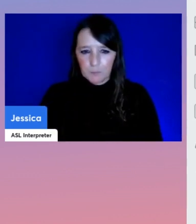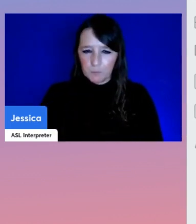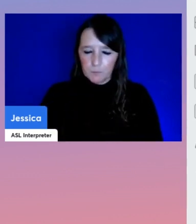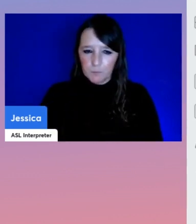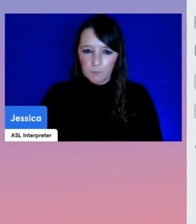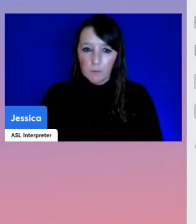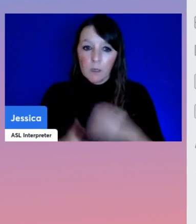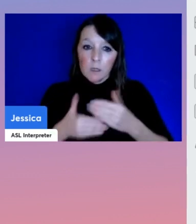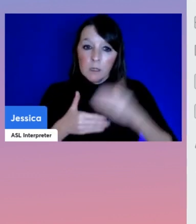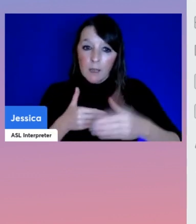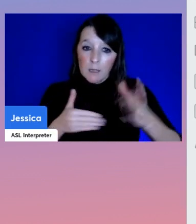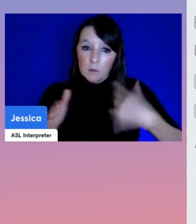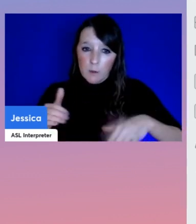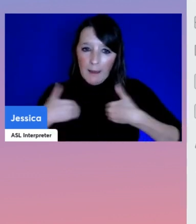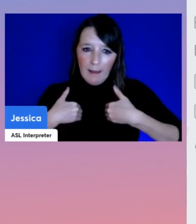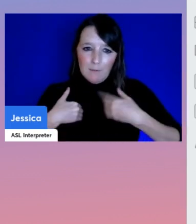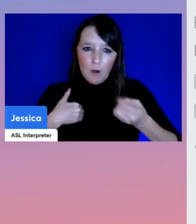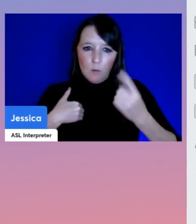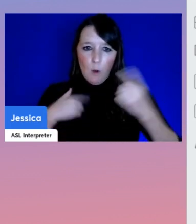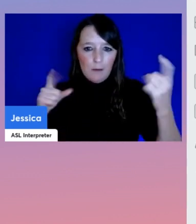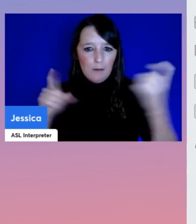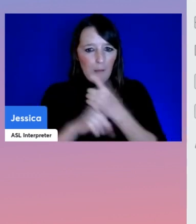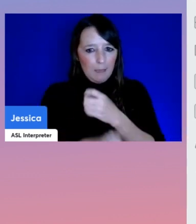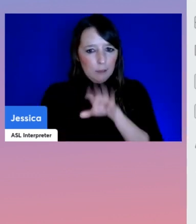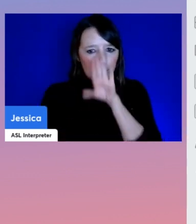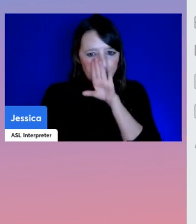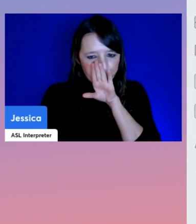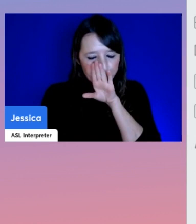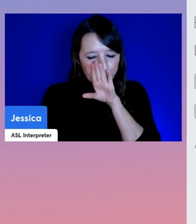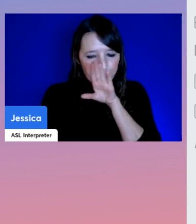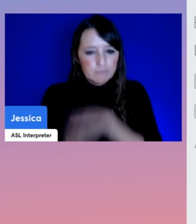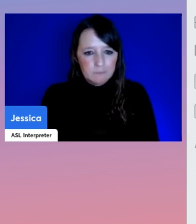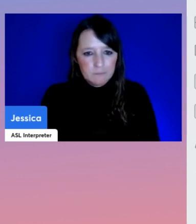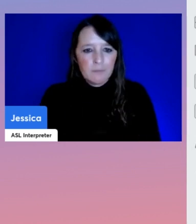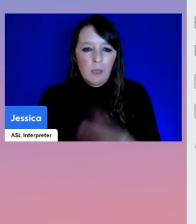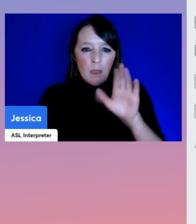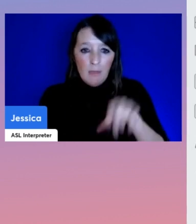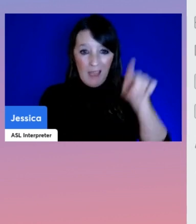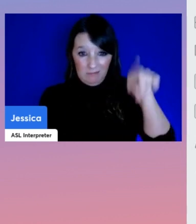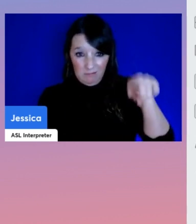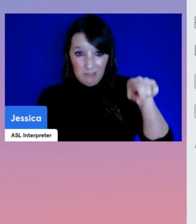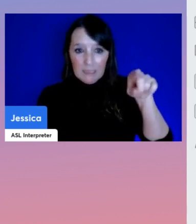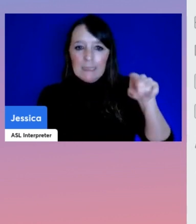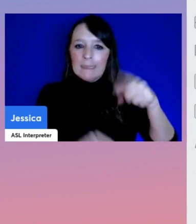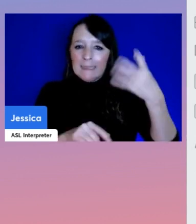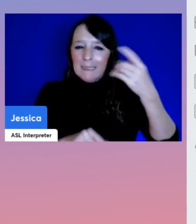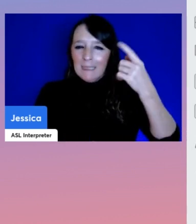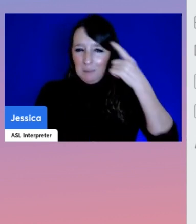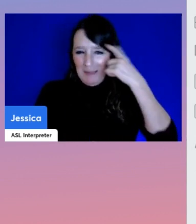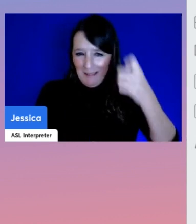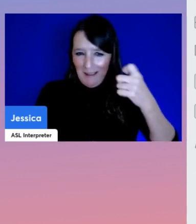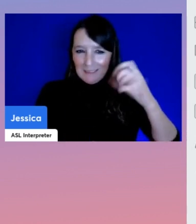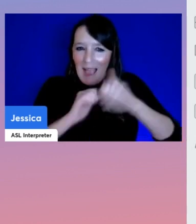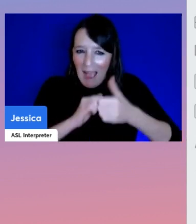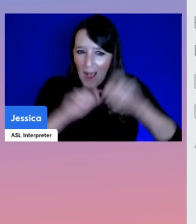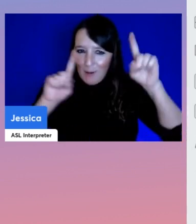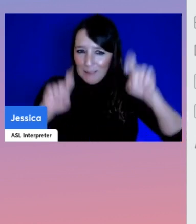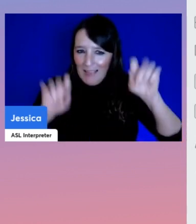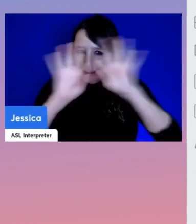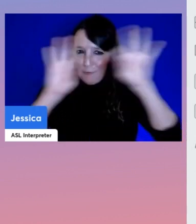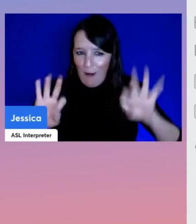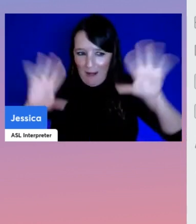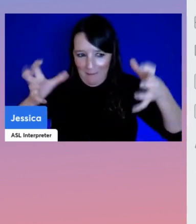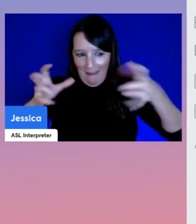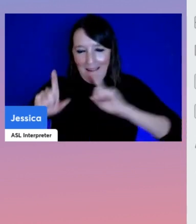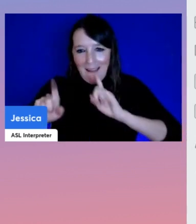Next up we have one complication. So this has to do with how the test framework actually works. So if I have